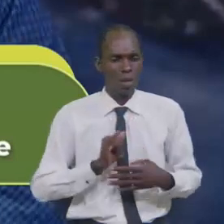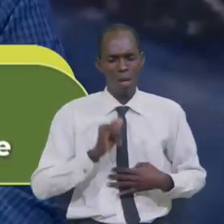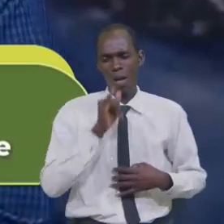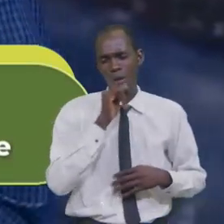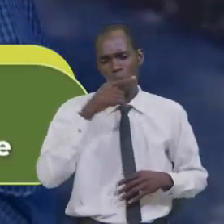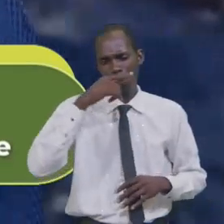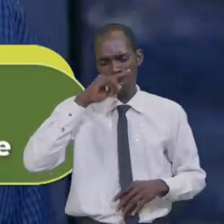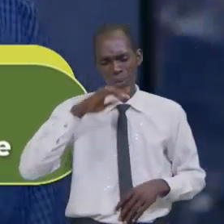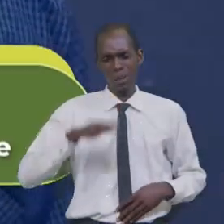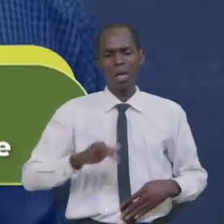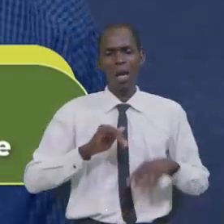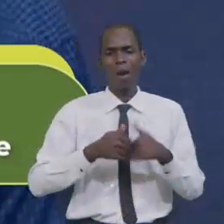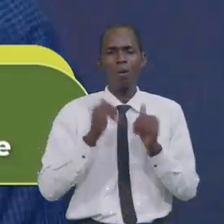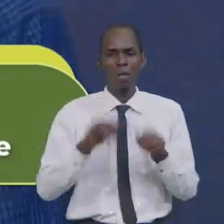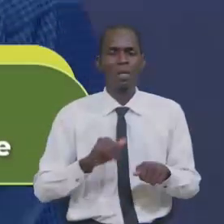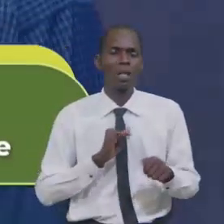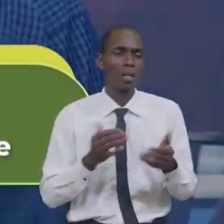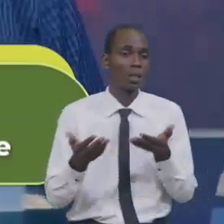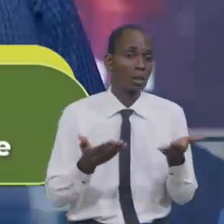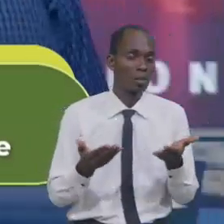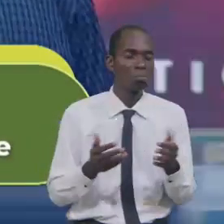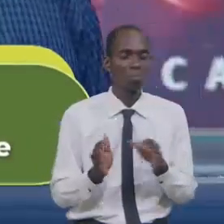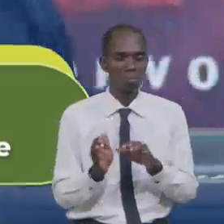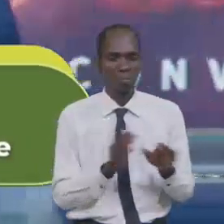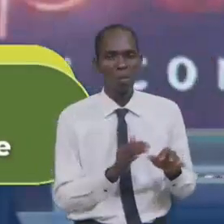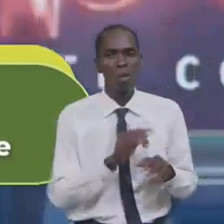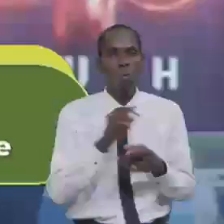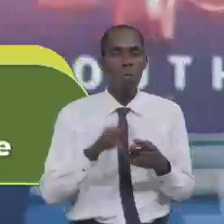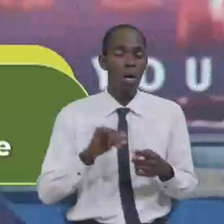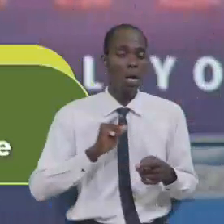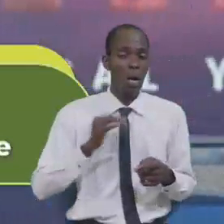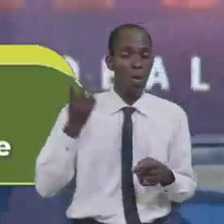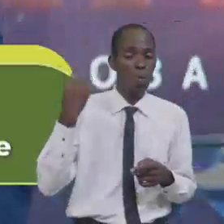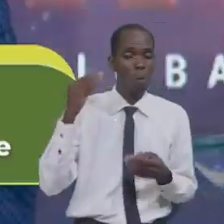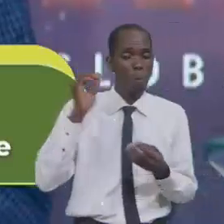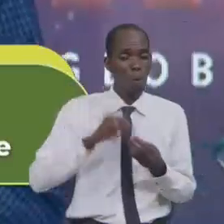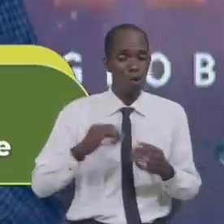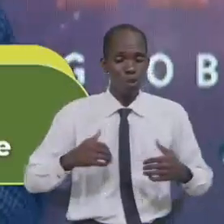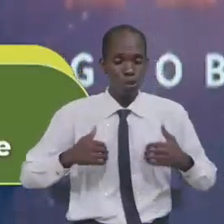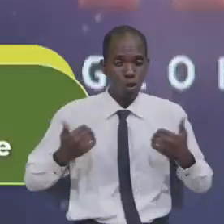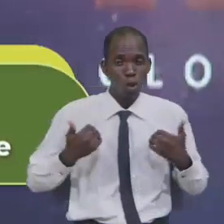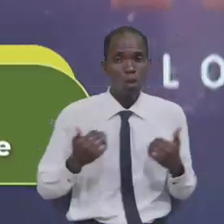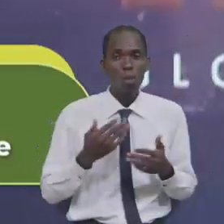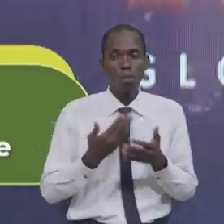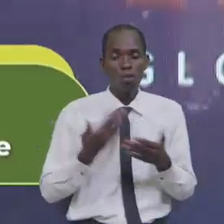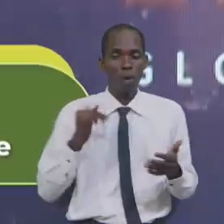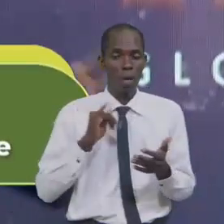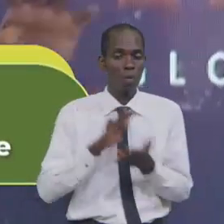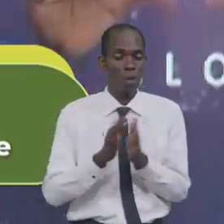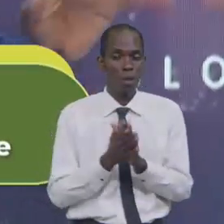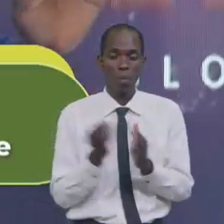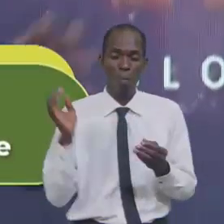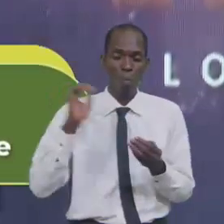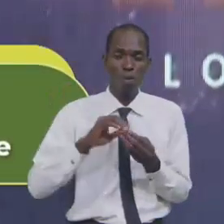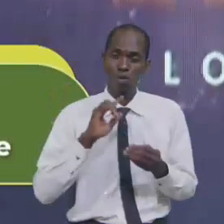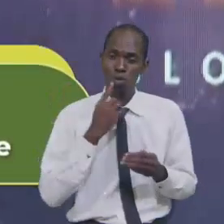serve? You know, when I was younger, after I became born again, a real child of God now, in